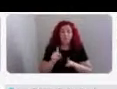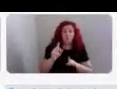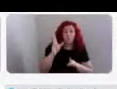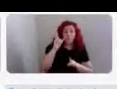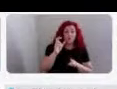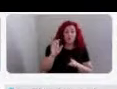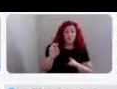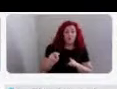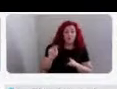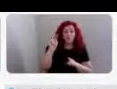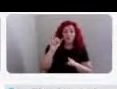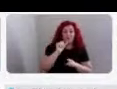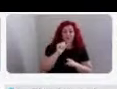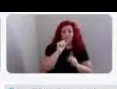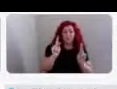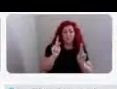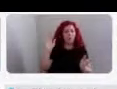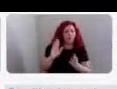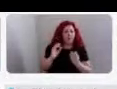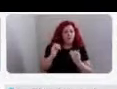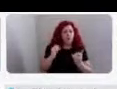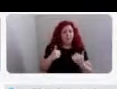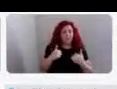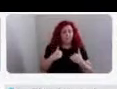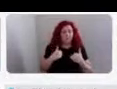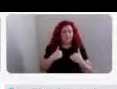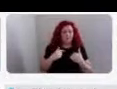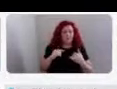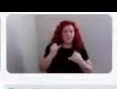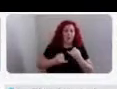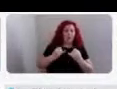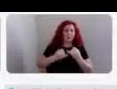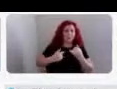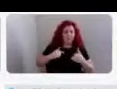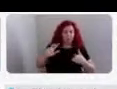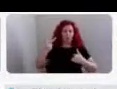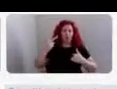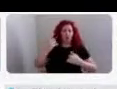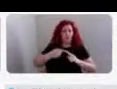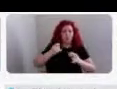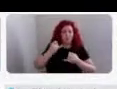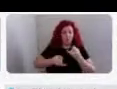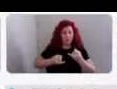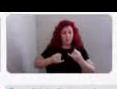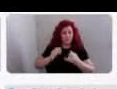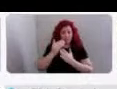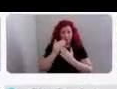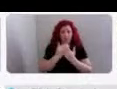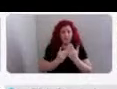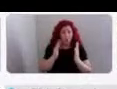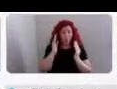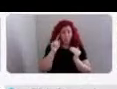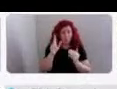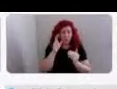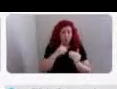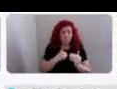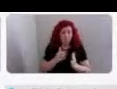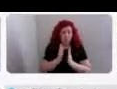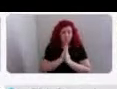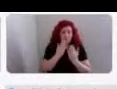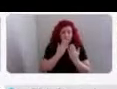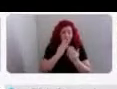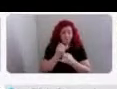last today and me third from last on the list i hope that you hear my request thank you independent